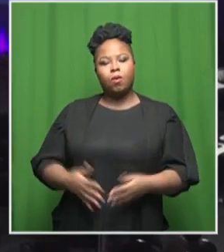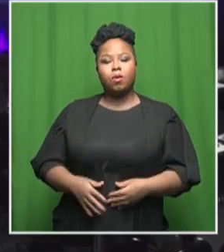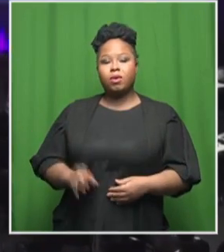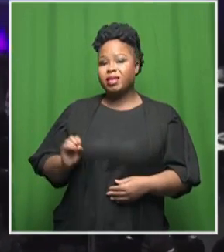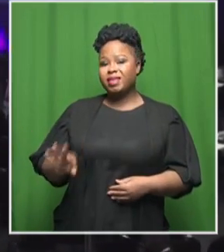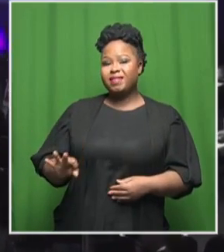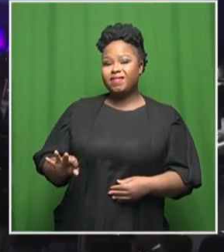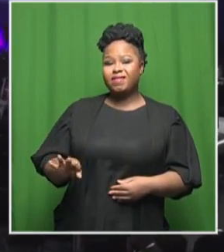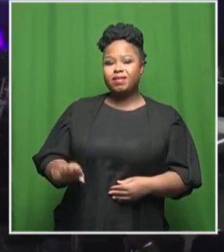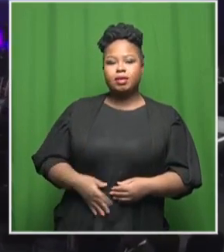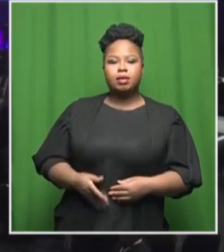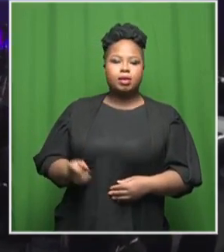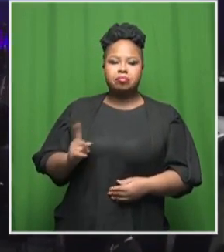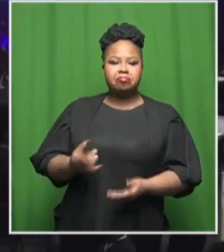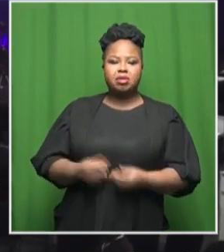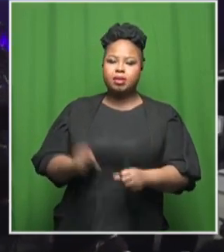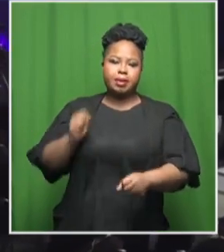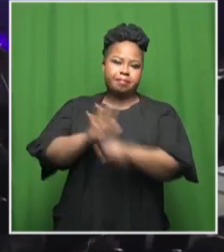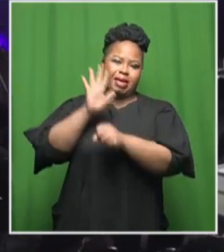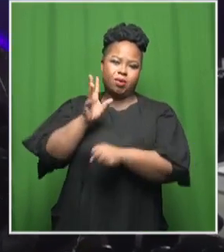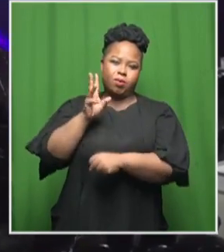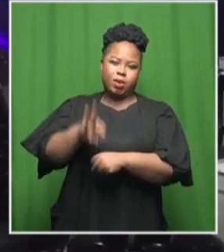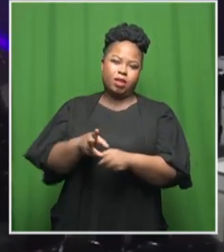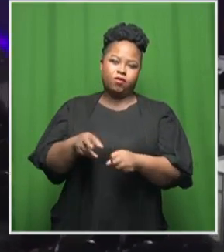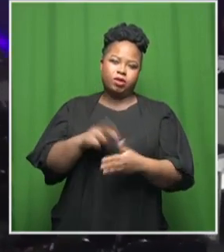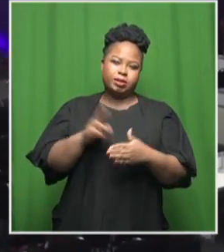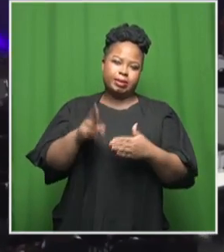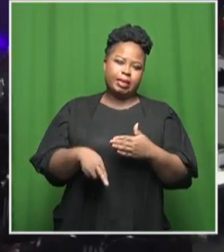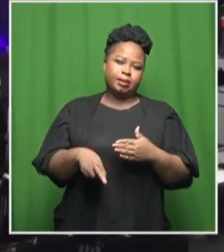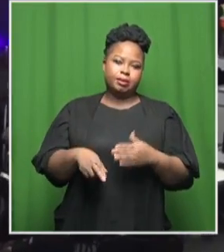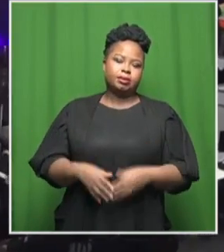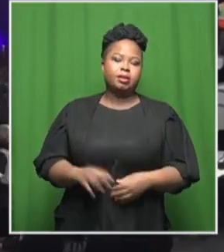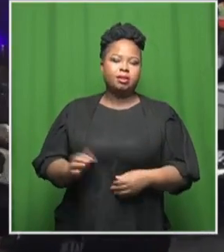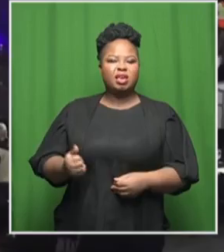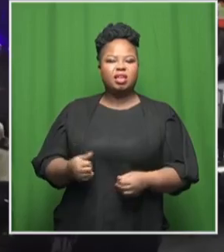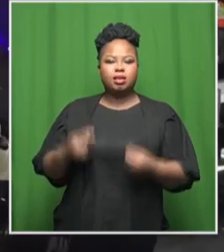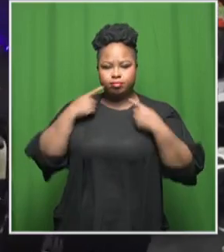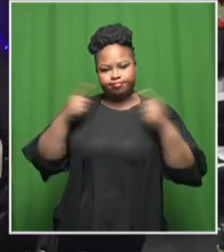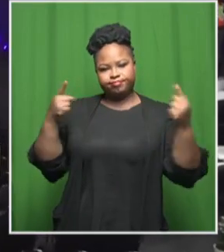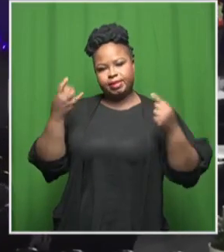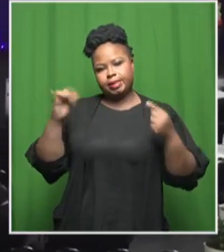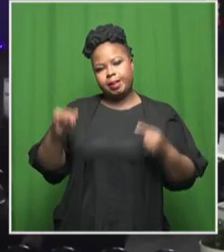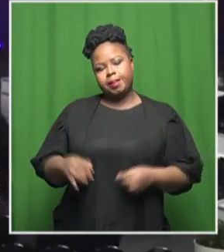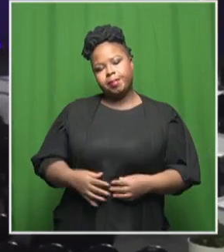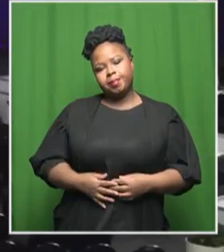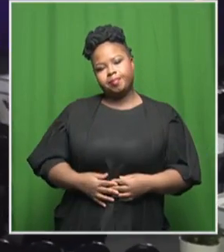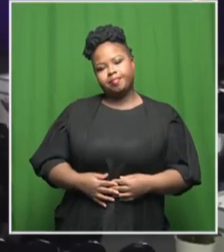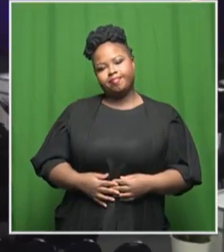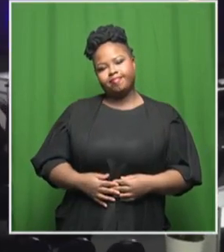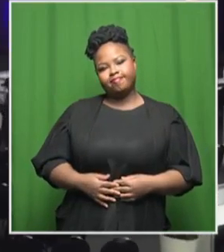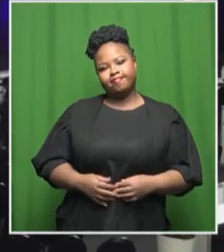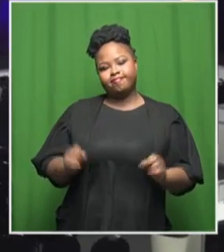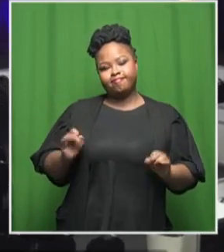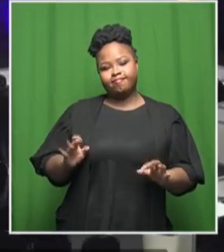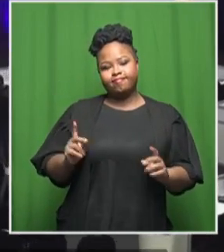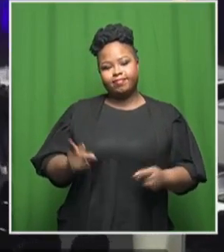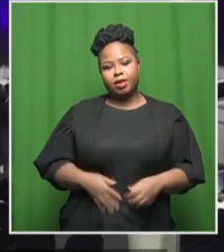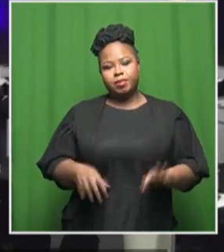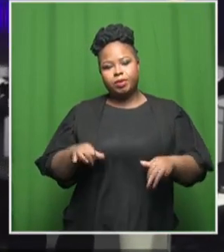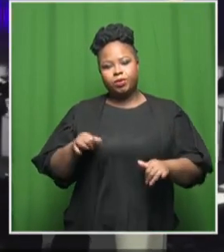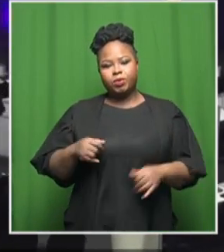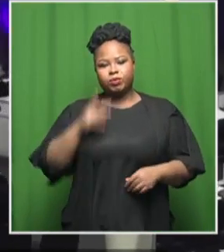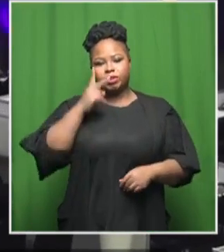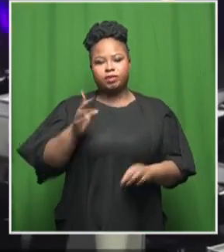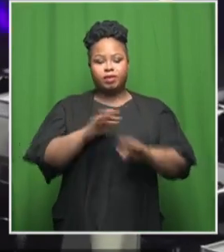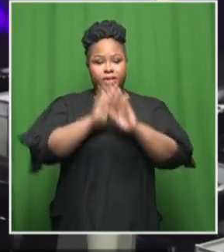If it's not materially going to impact on the outcome of the result, then they can still declare the result. All right, well, we'll have to wait and see for